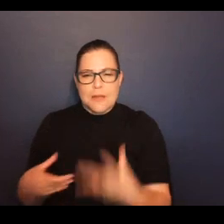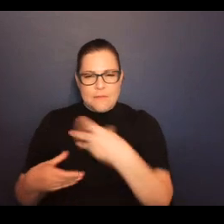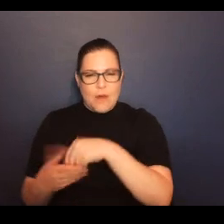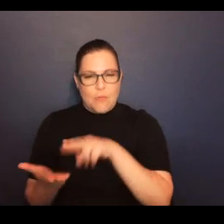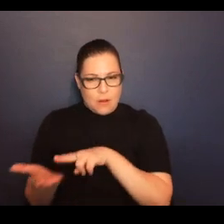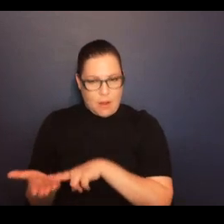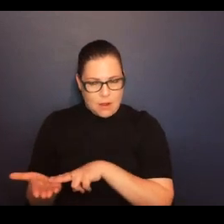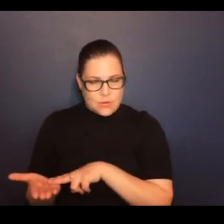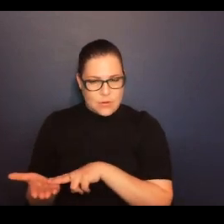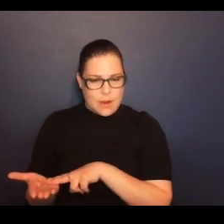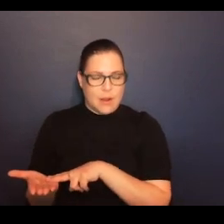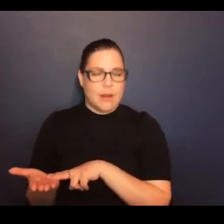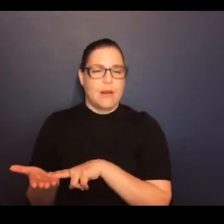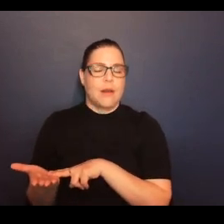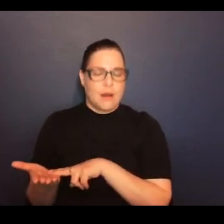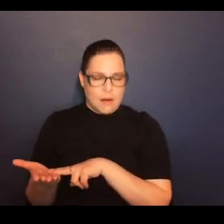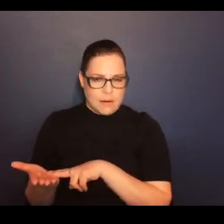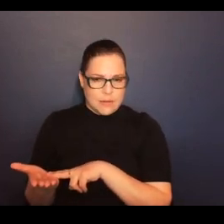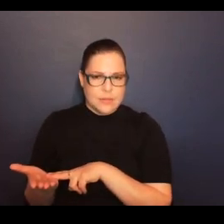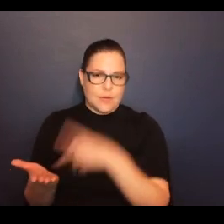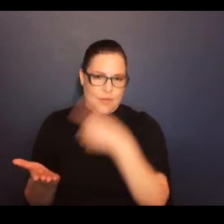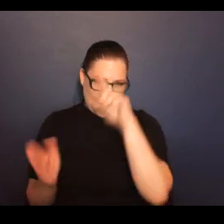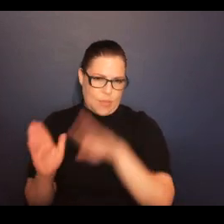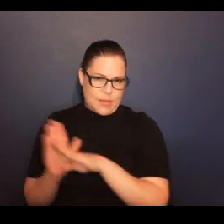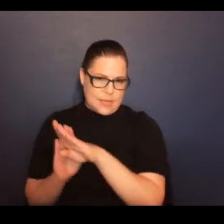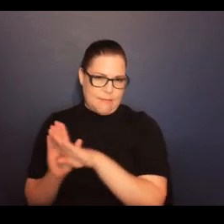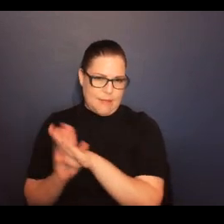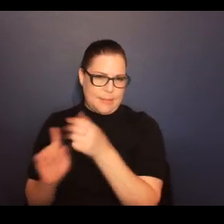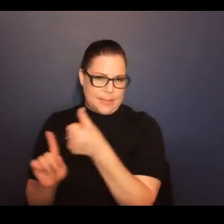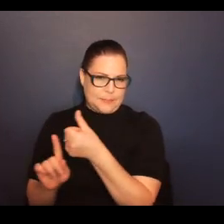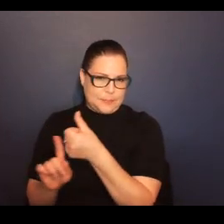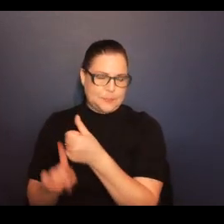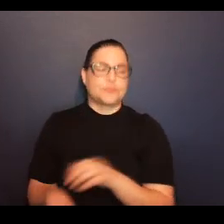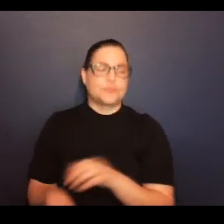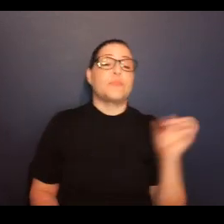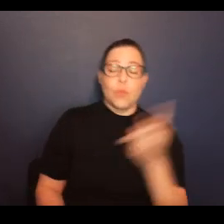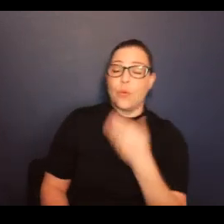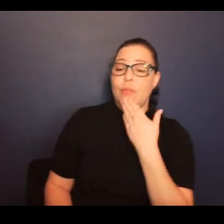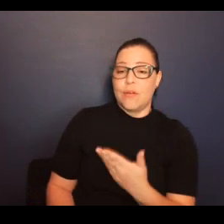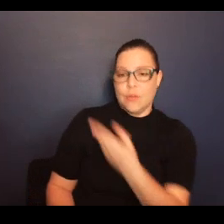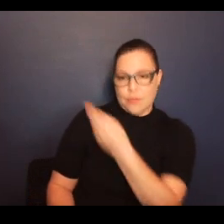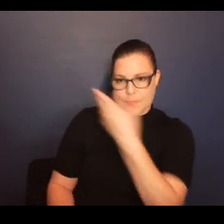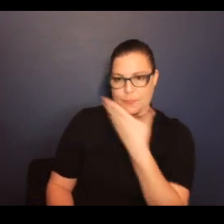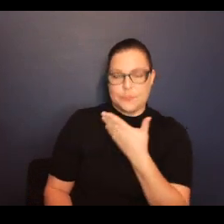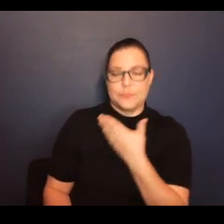for the development. All right, thank you for that.